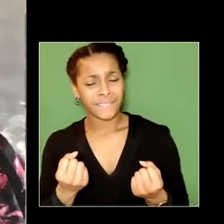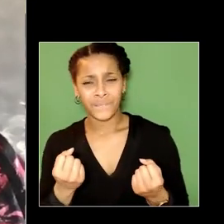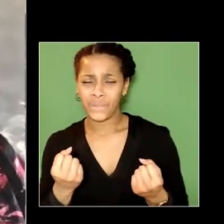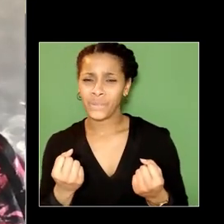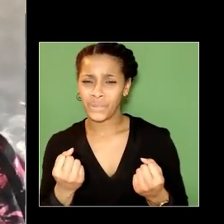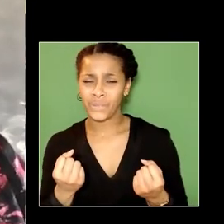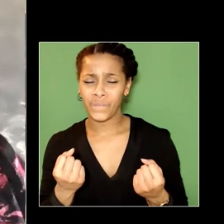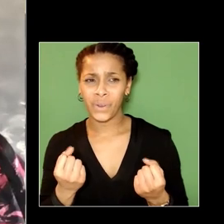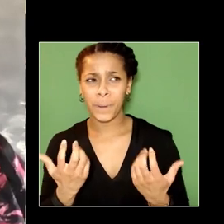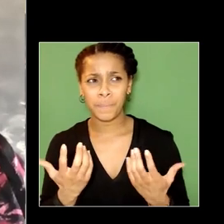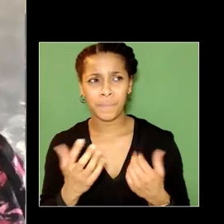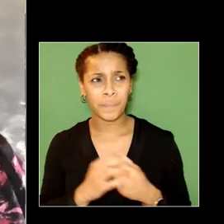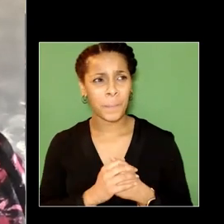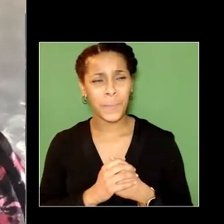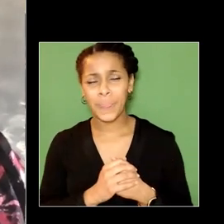I suppose that's